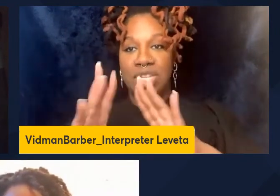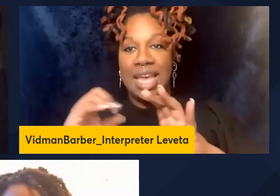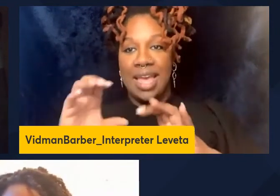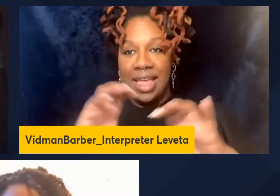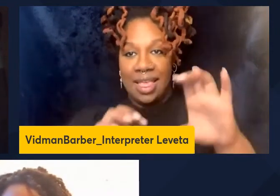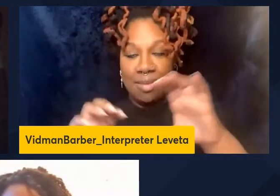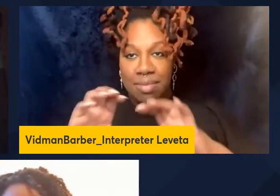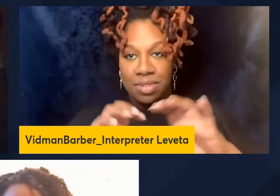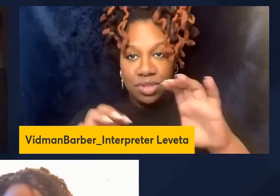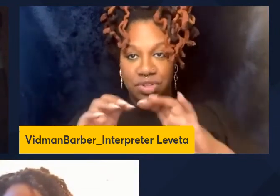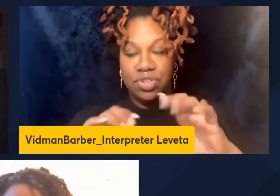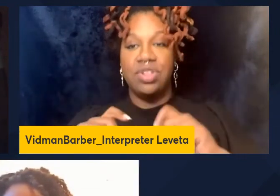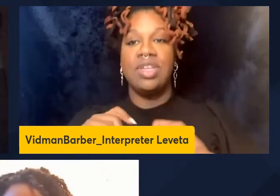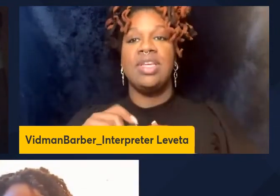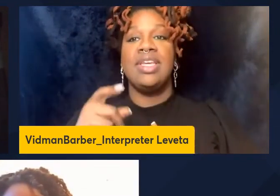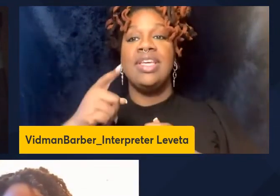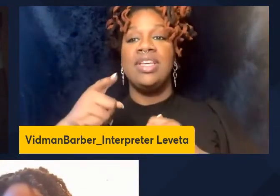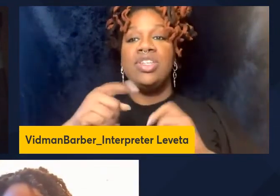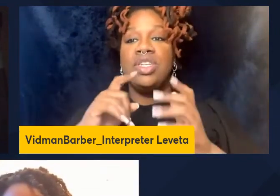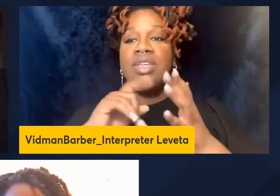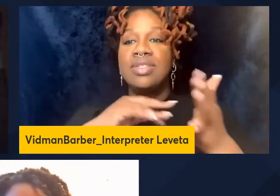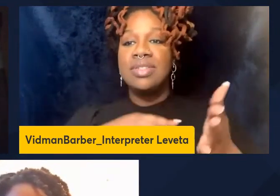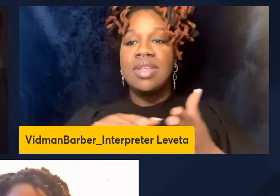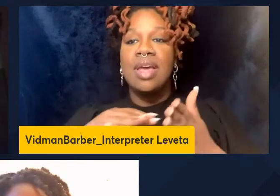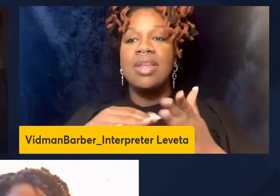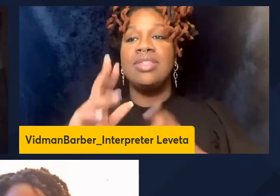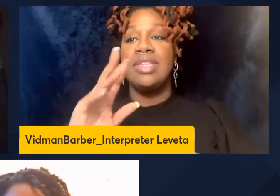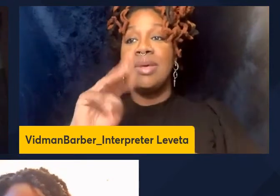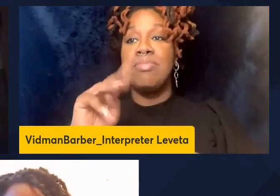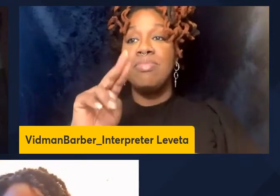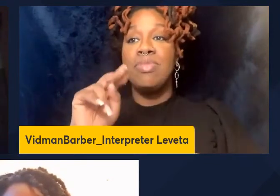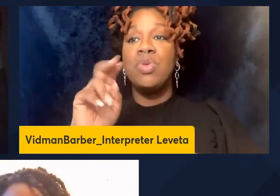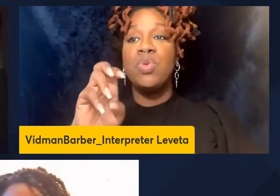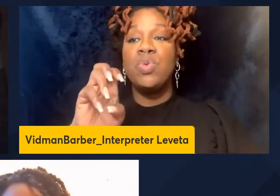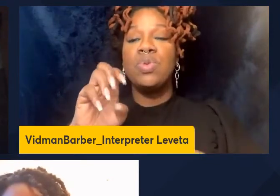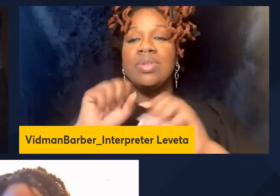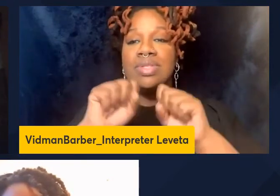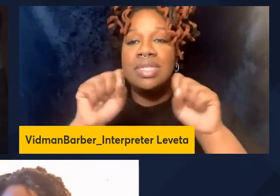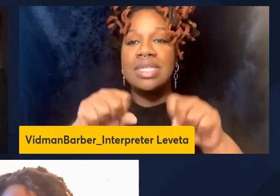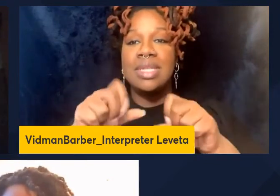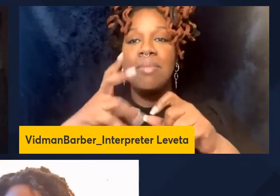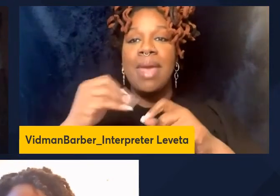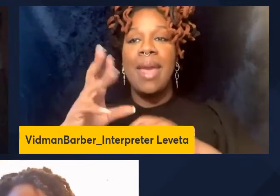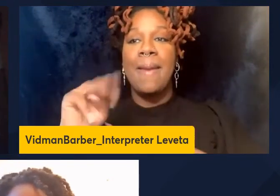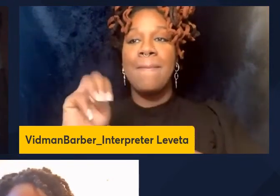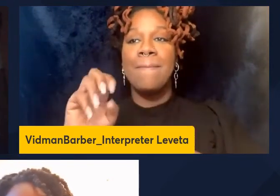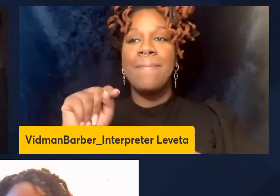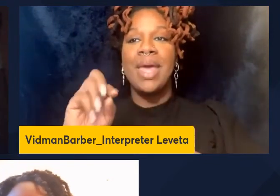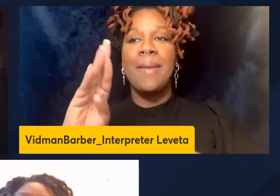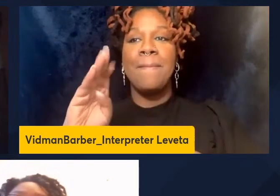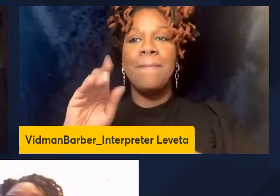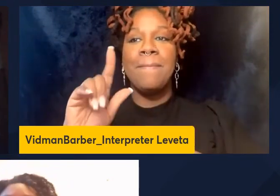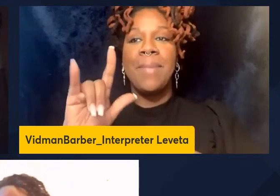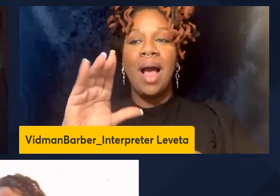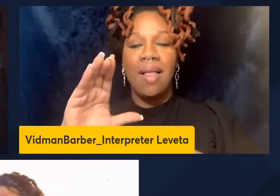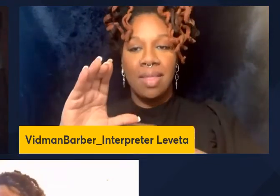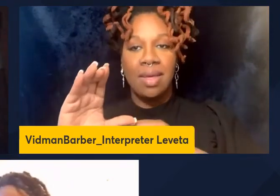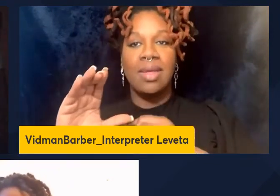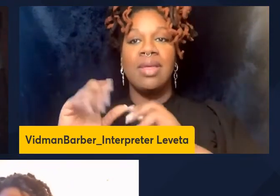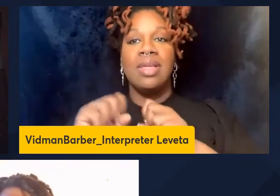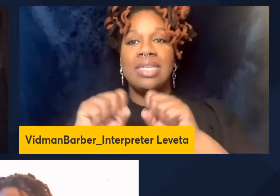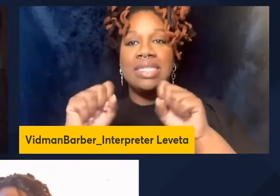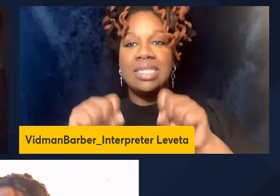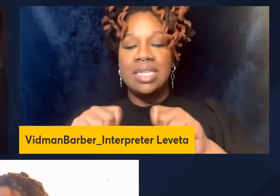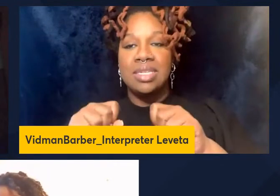nutrient environment, the immune system, and metabolic disease using a combination of molecular and cellular biology,